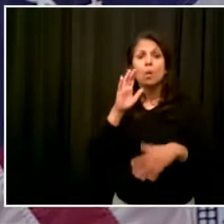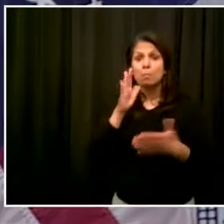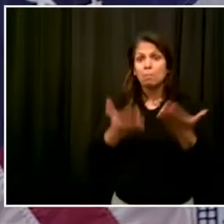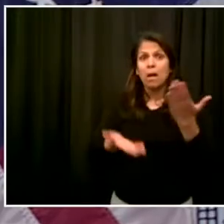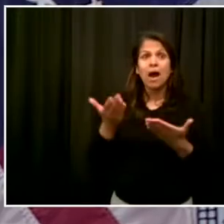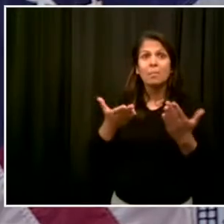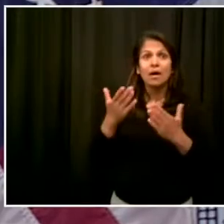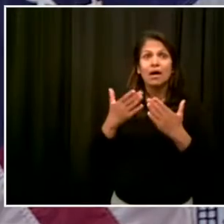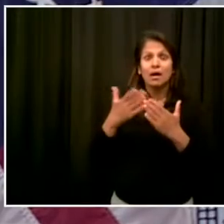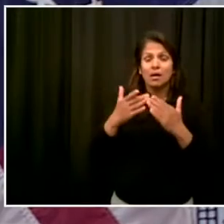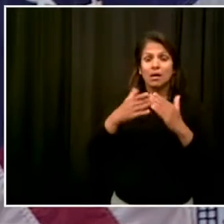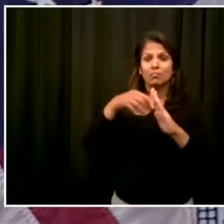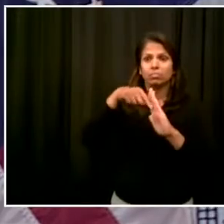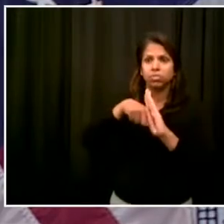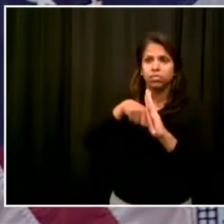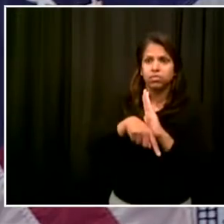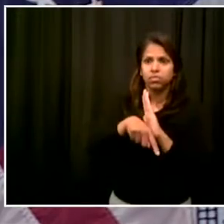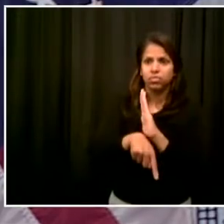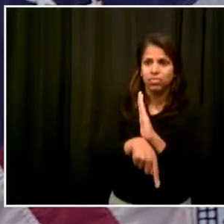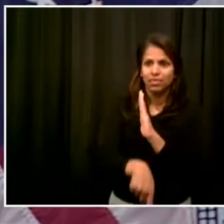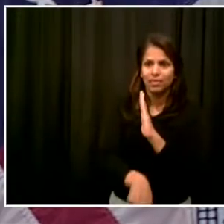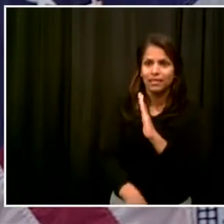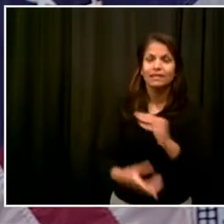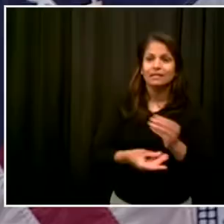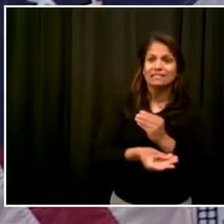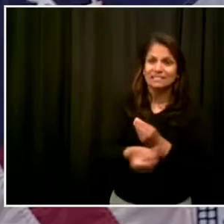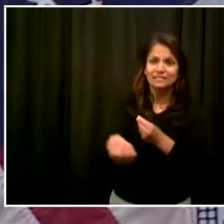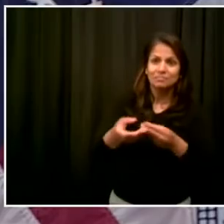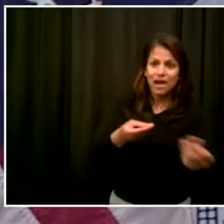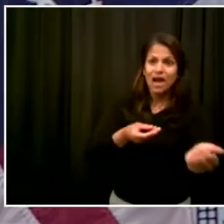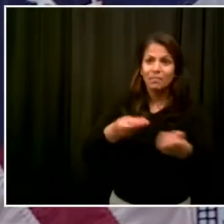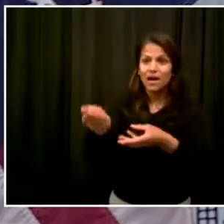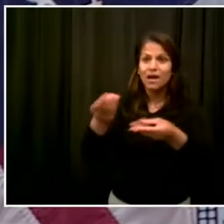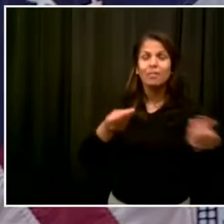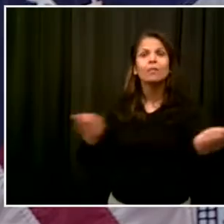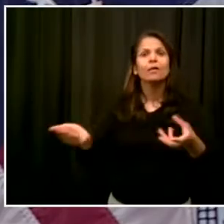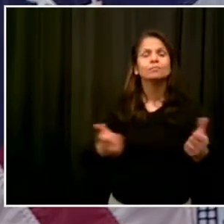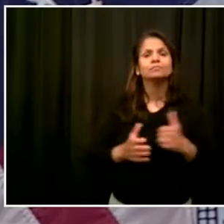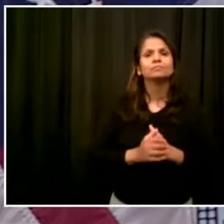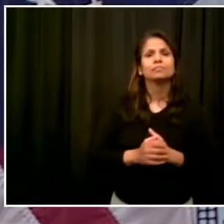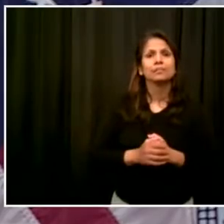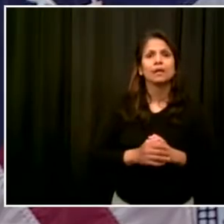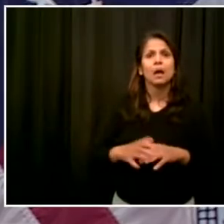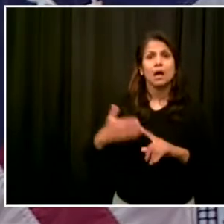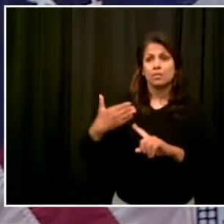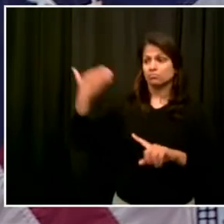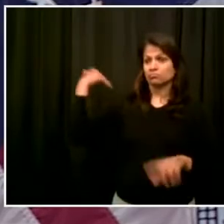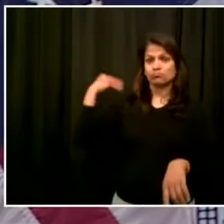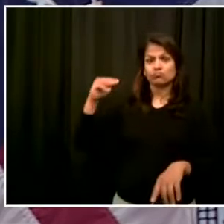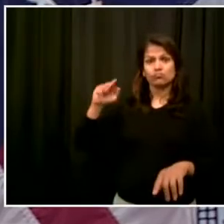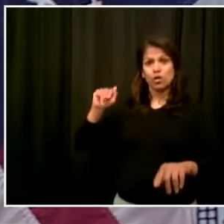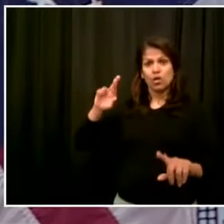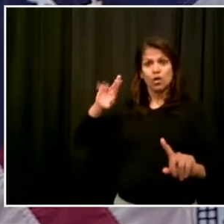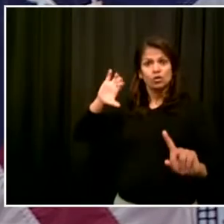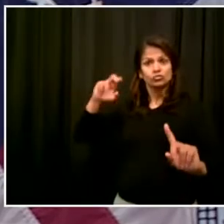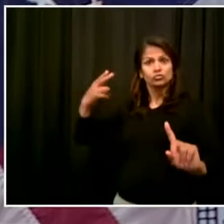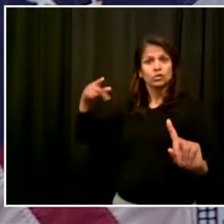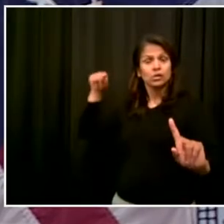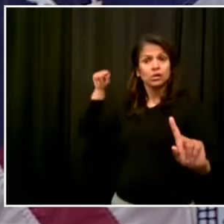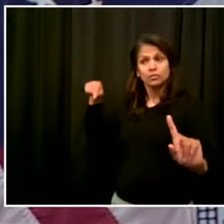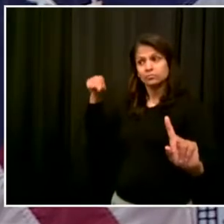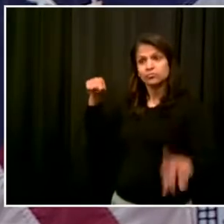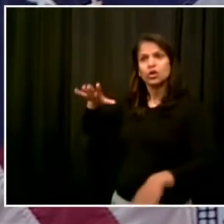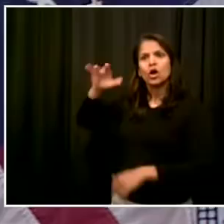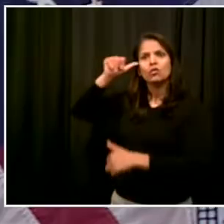beginning, after the coronavirus hit, not so many weeks later, we had to provide an executive budget. In that budget, we